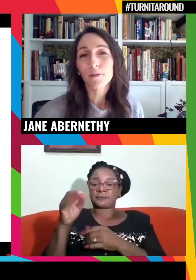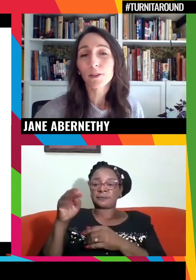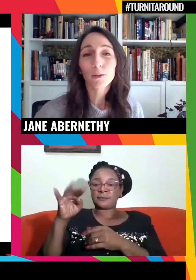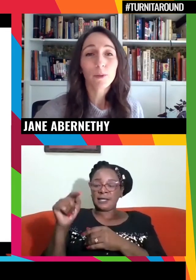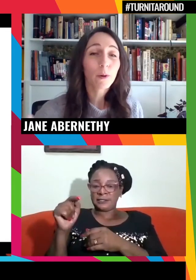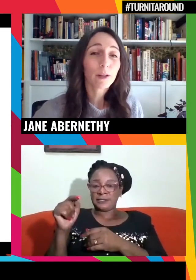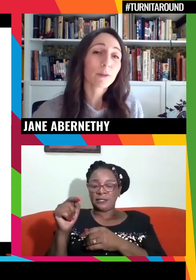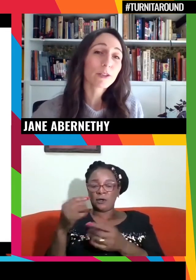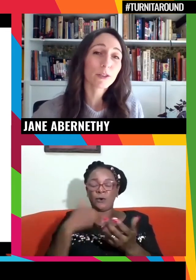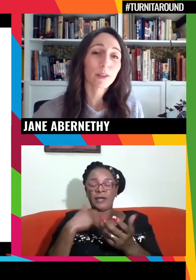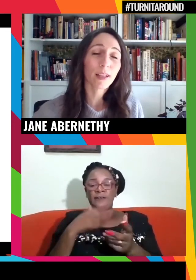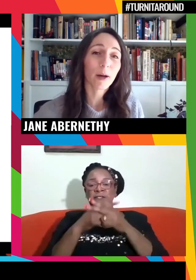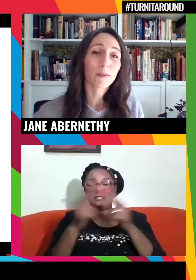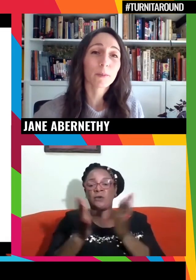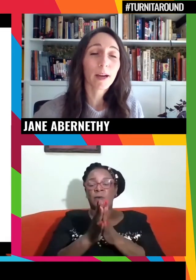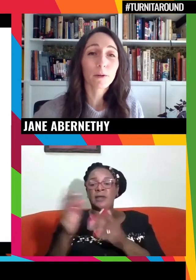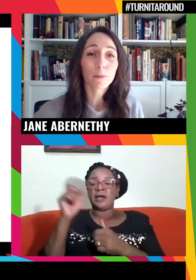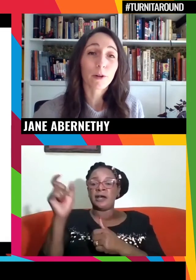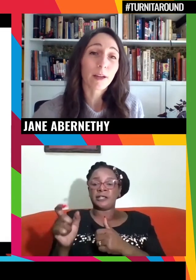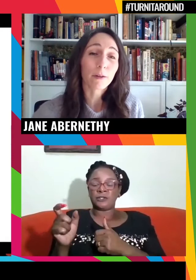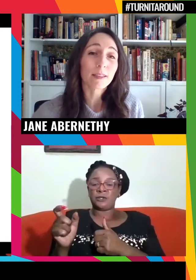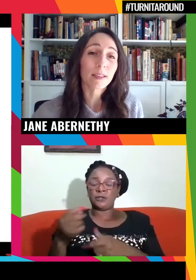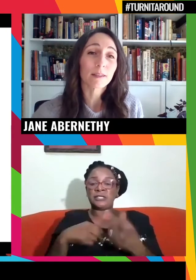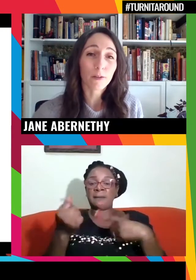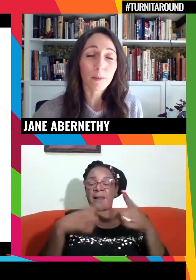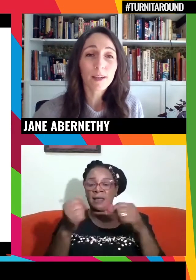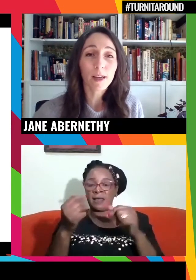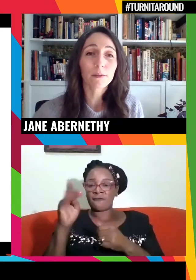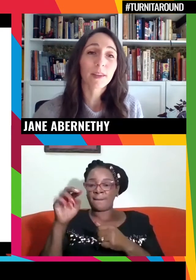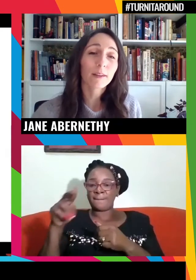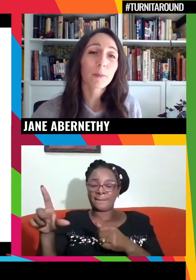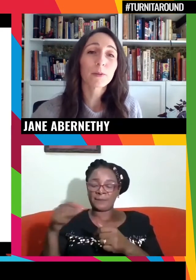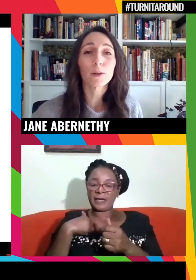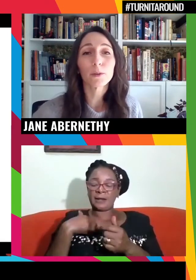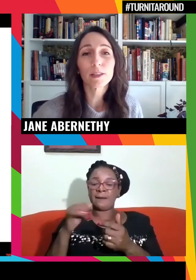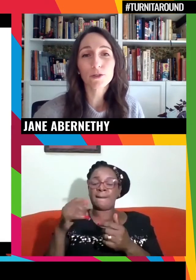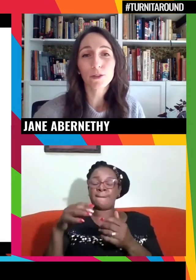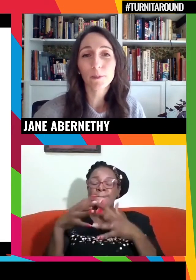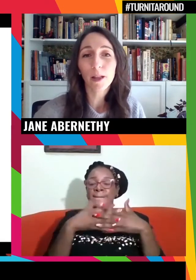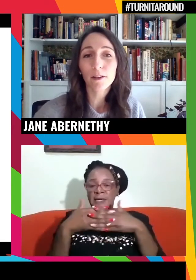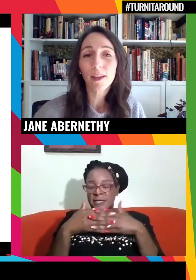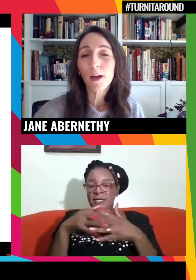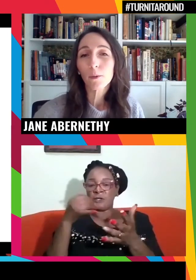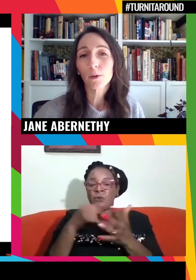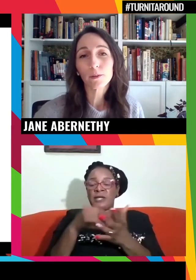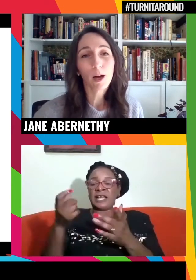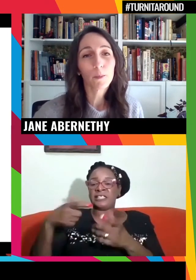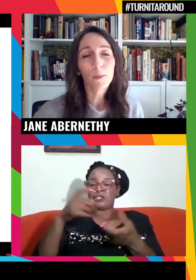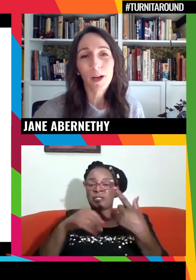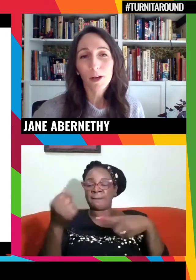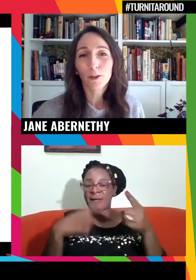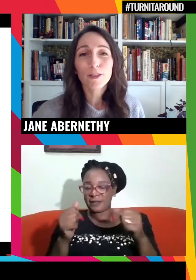we have started with one original supplier, Breo, in South America. We've scaled up to include additional suppliers.